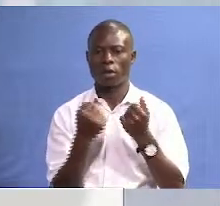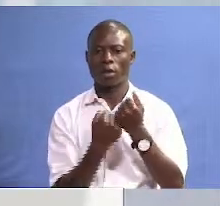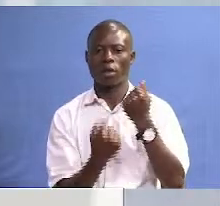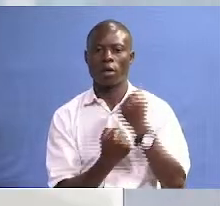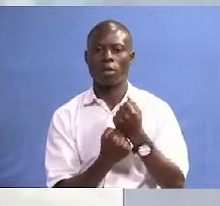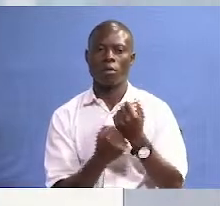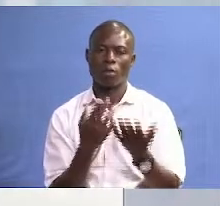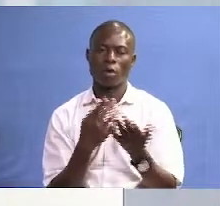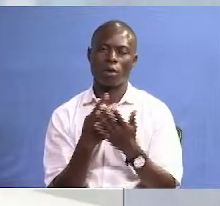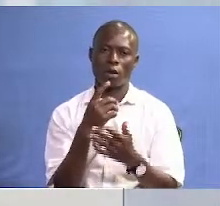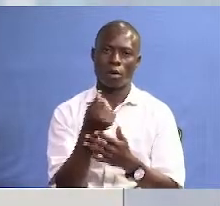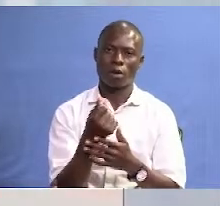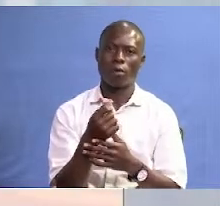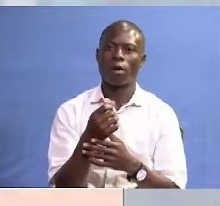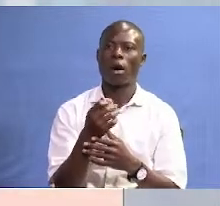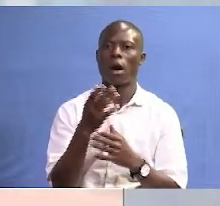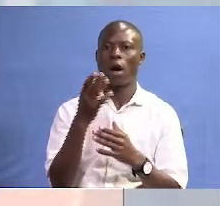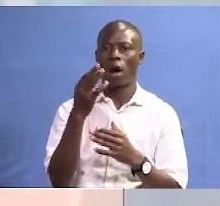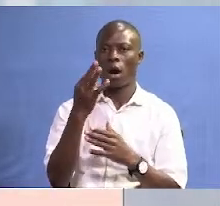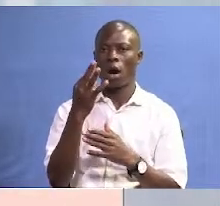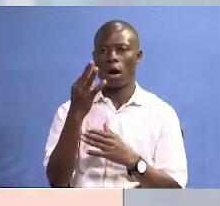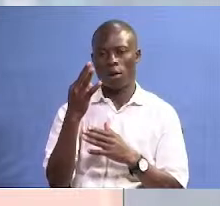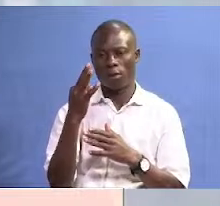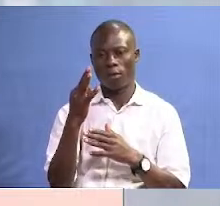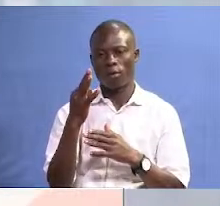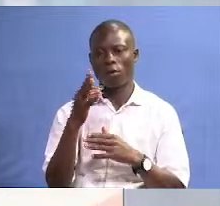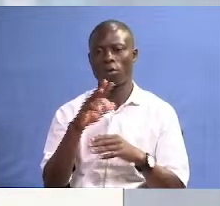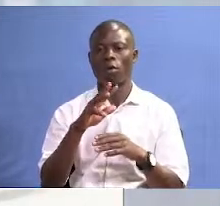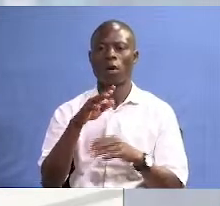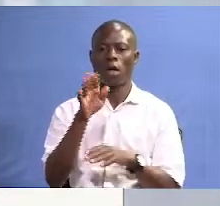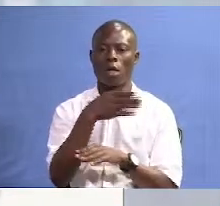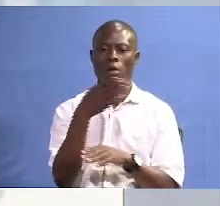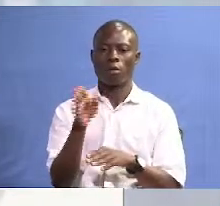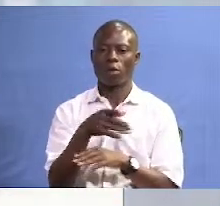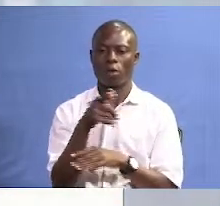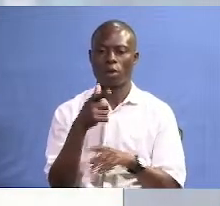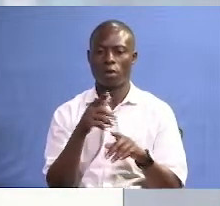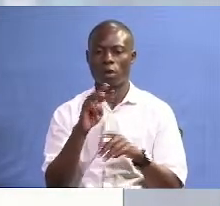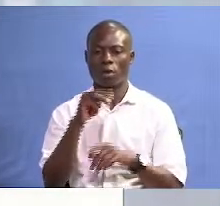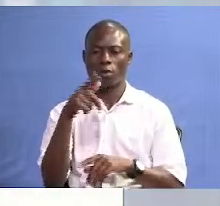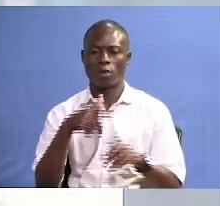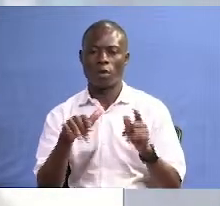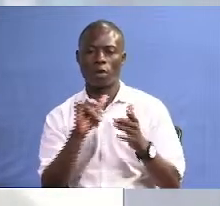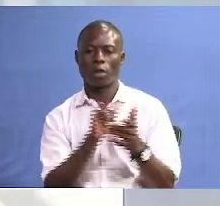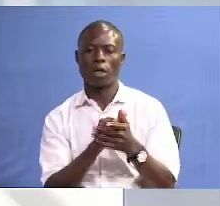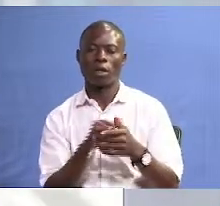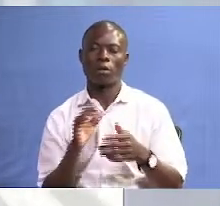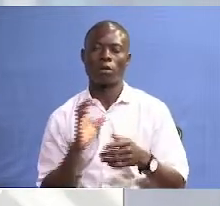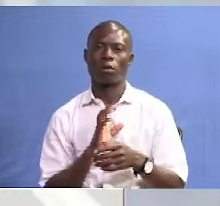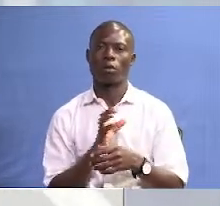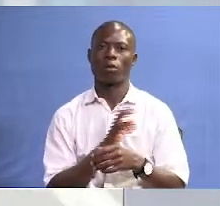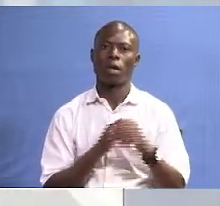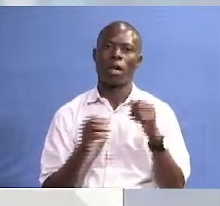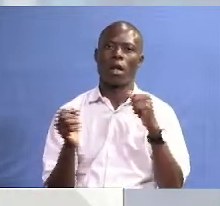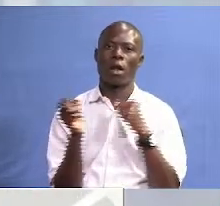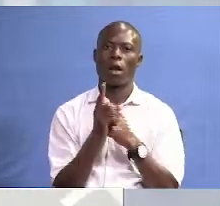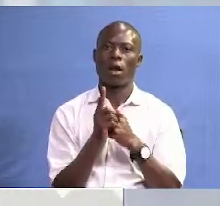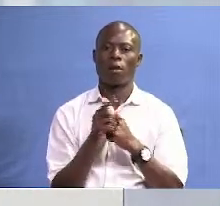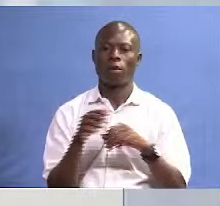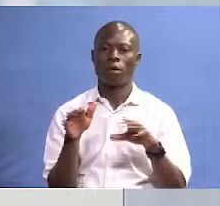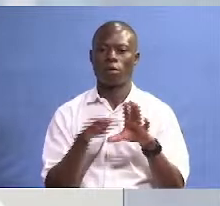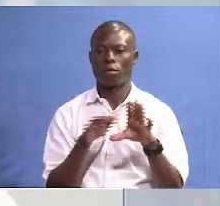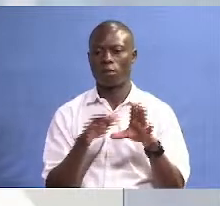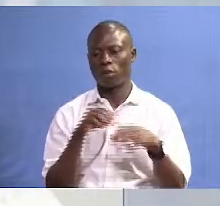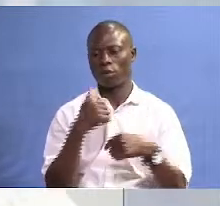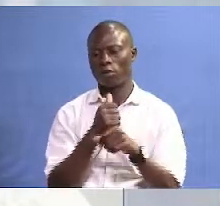at least a third of a member of parliament. In line with that, then the committee of 11 members will be formed. In line